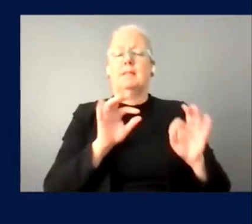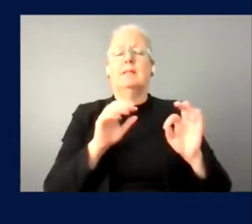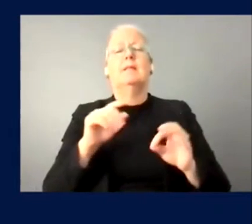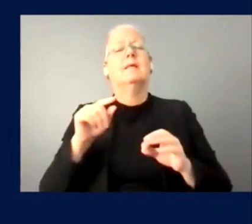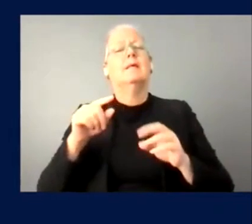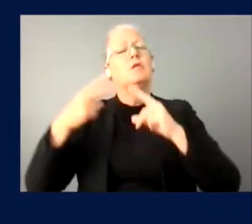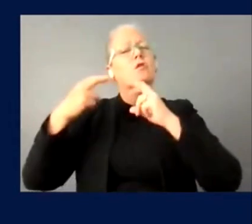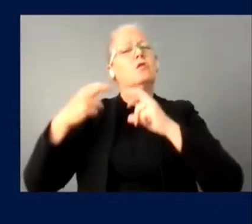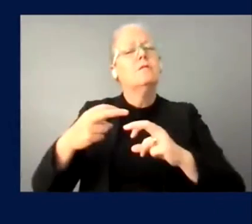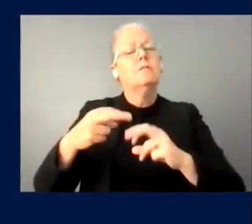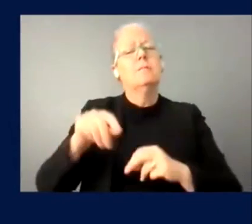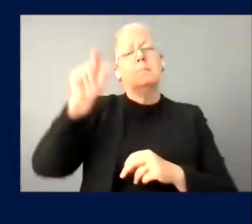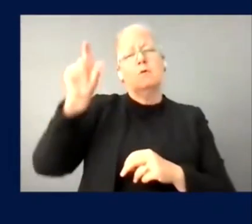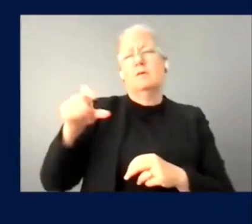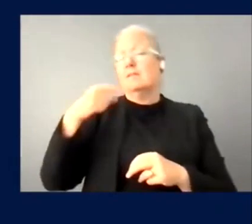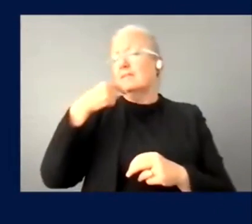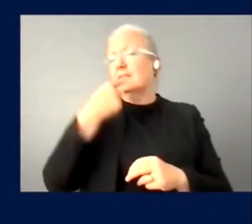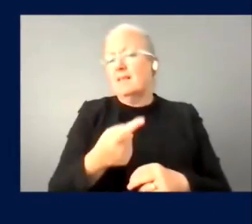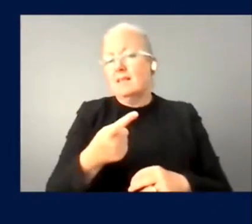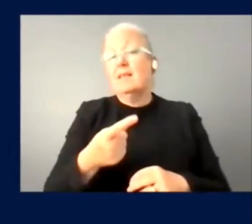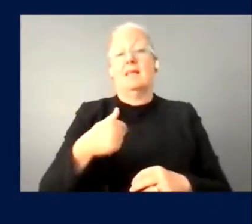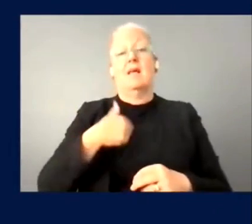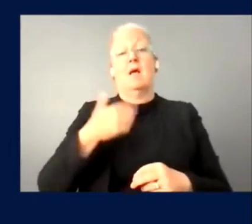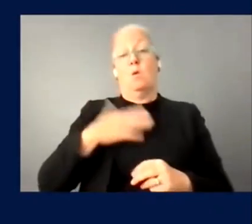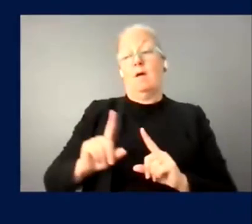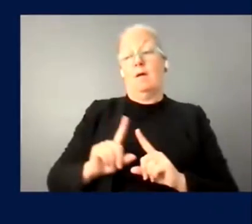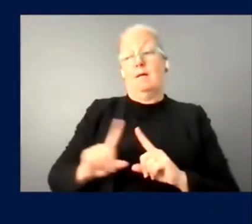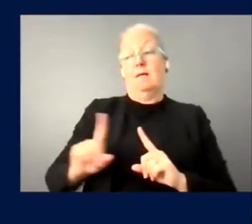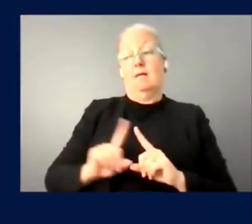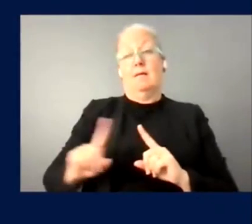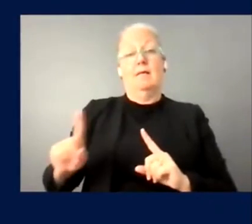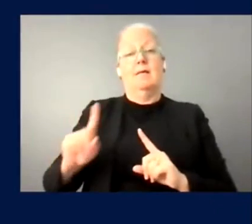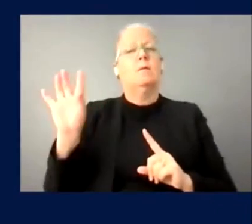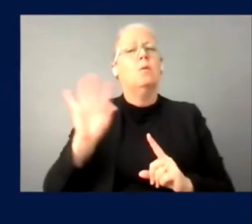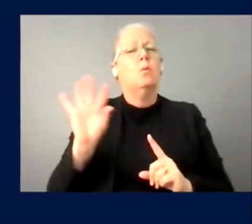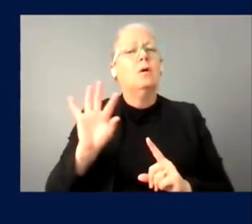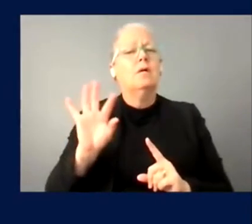to be close to the toilet because they